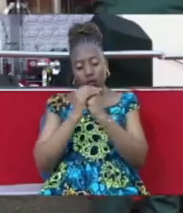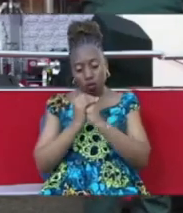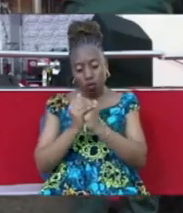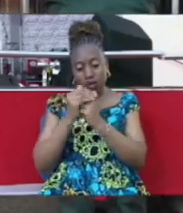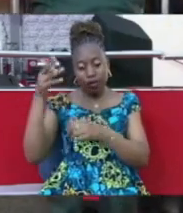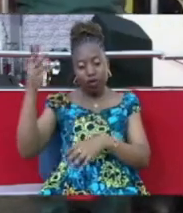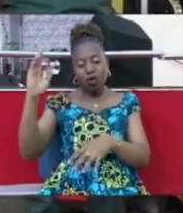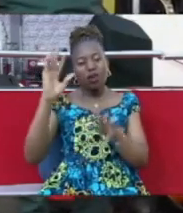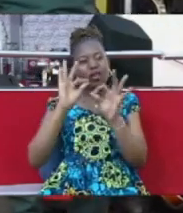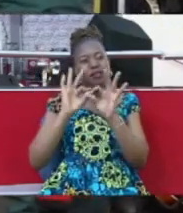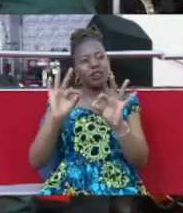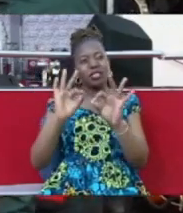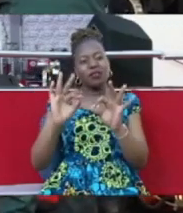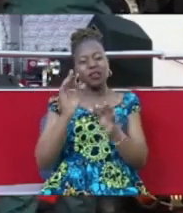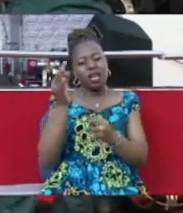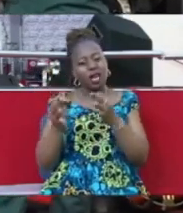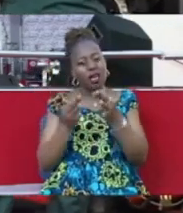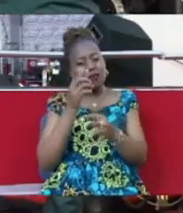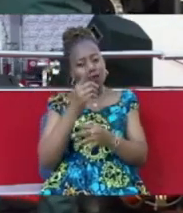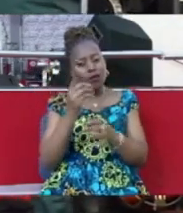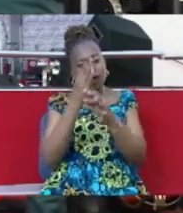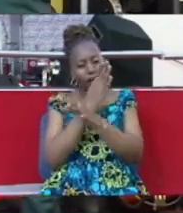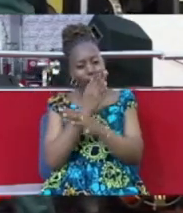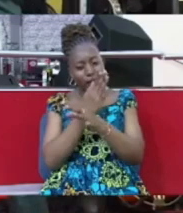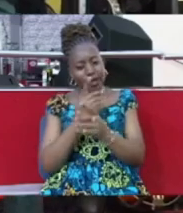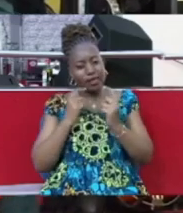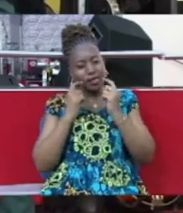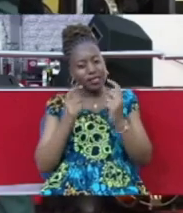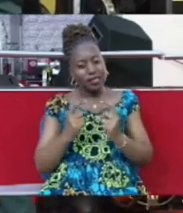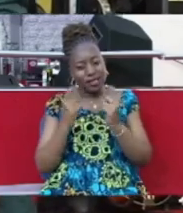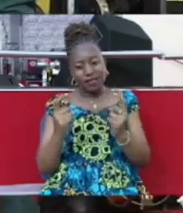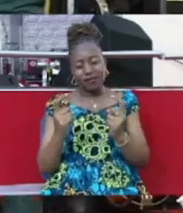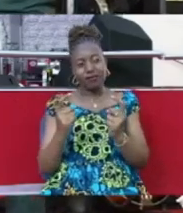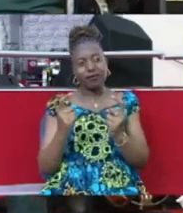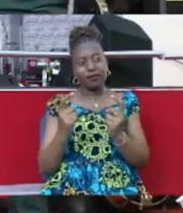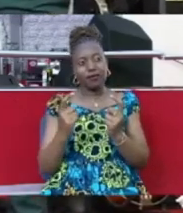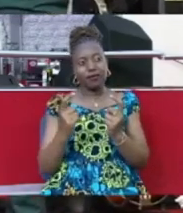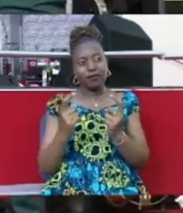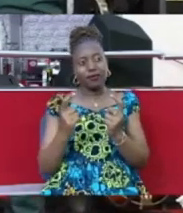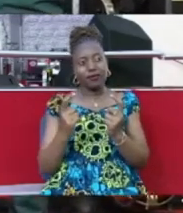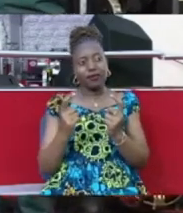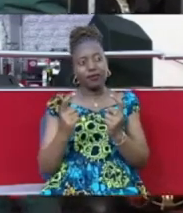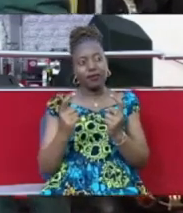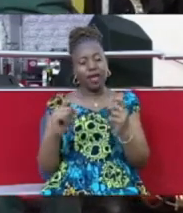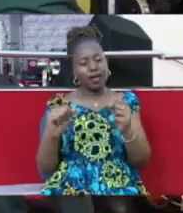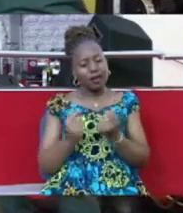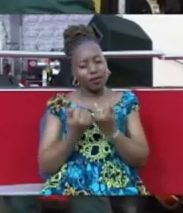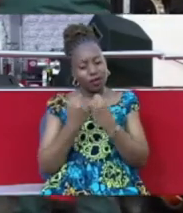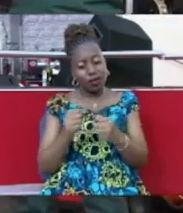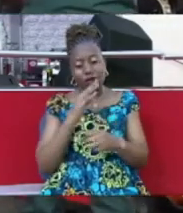and still continue hiding sin. Hauwezi mwabudu Mungu kwa ukweli kama bado unaficha dhambi. You cannot be a worshipper